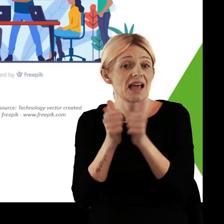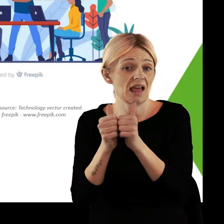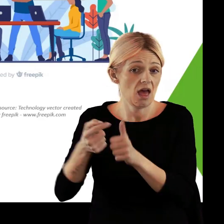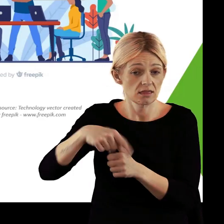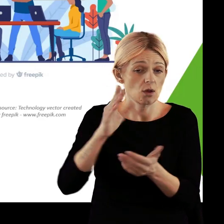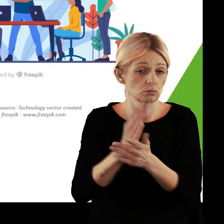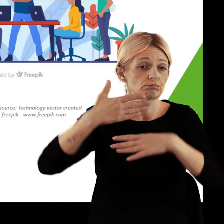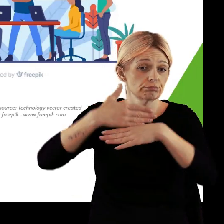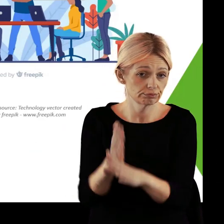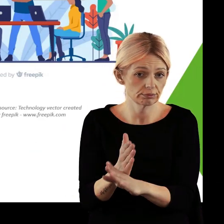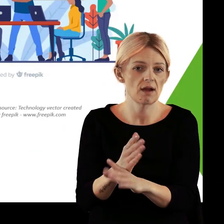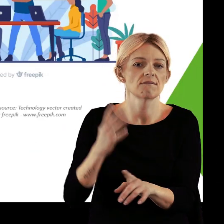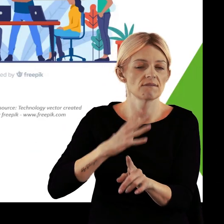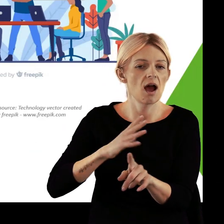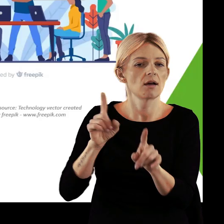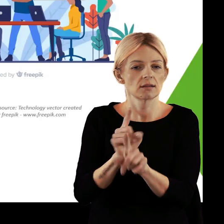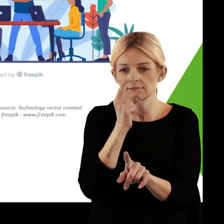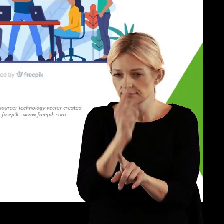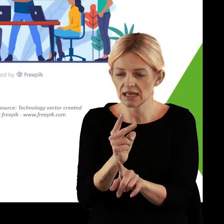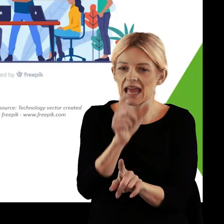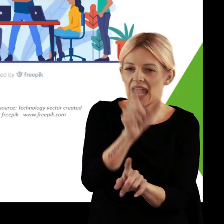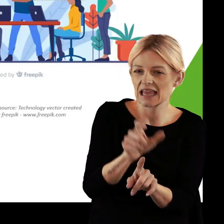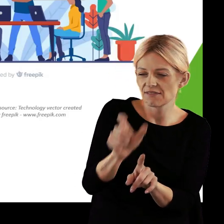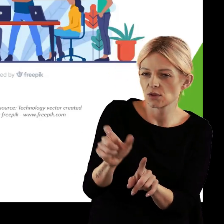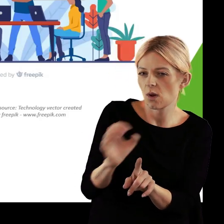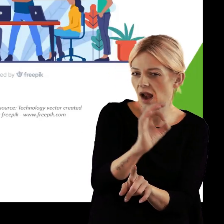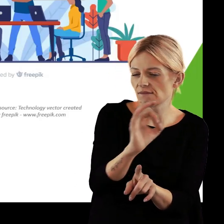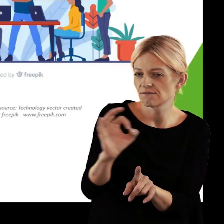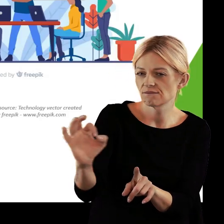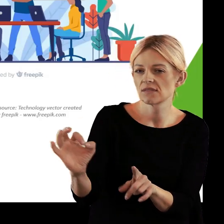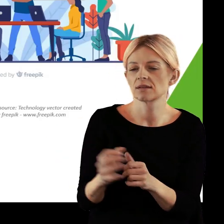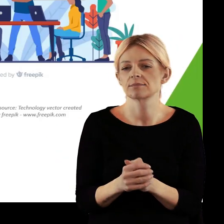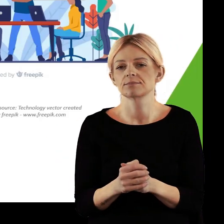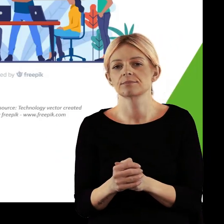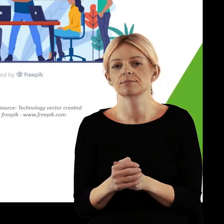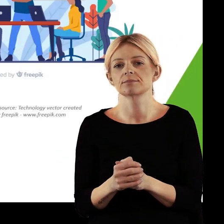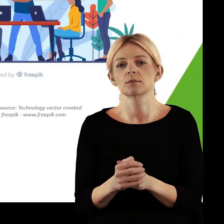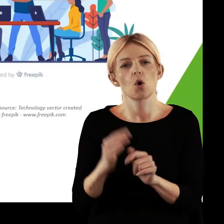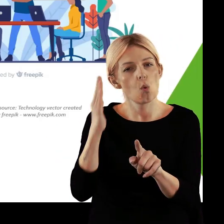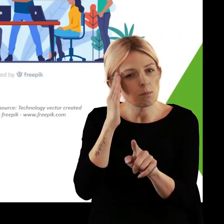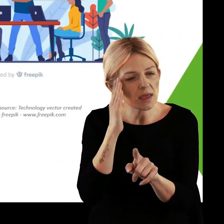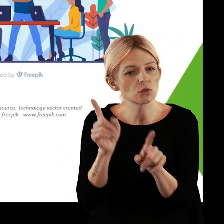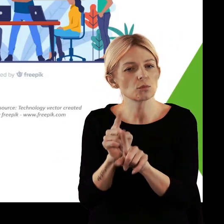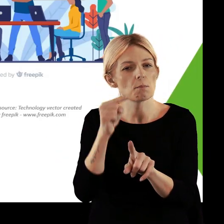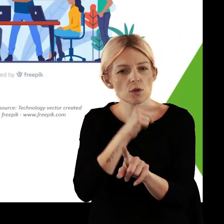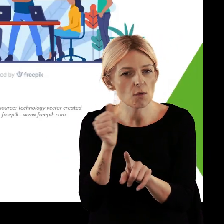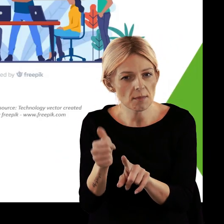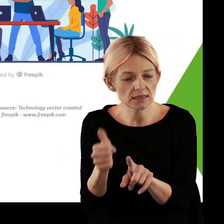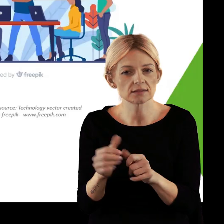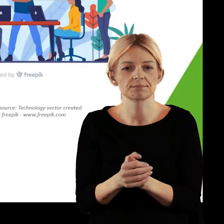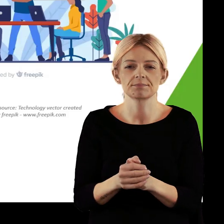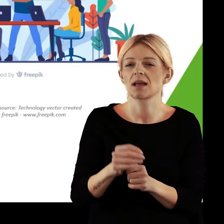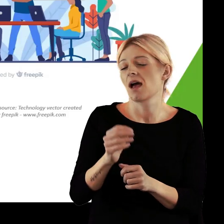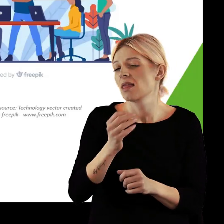great if each team member did what they are good at, so that their natural talents can be